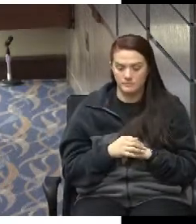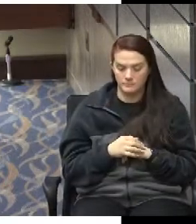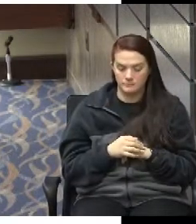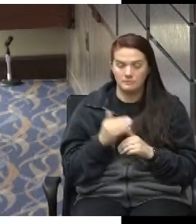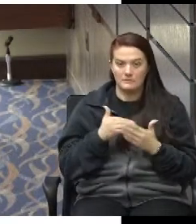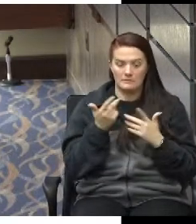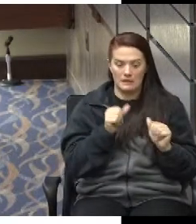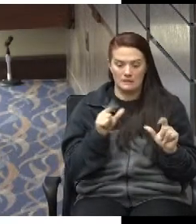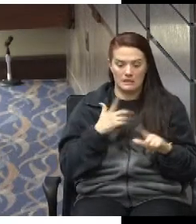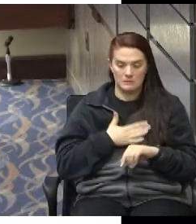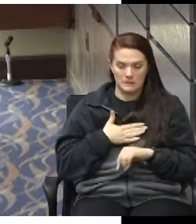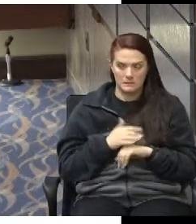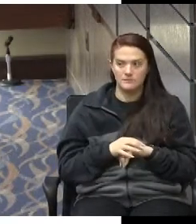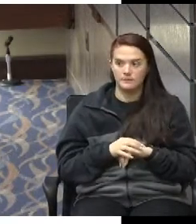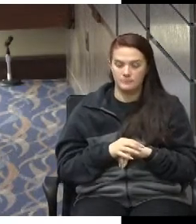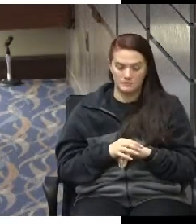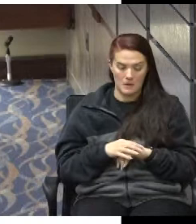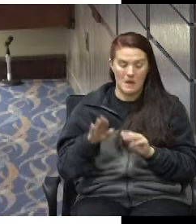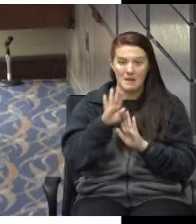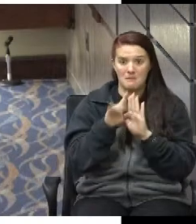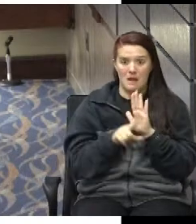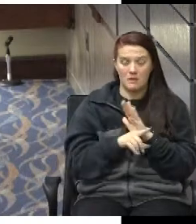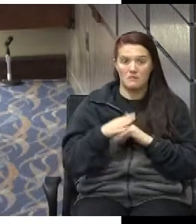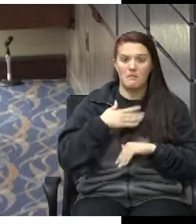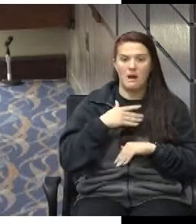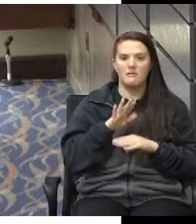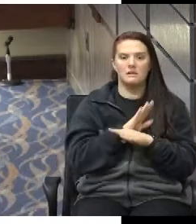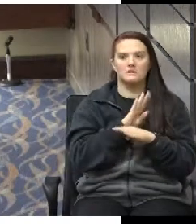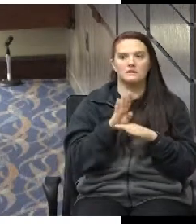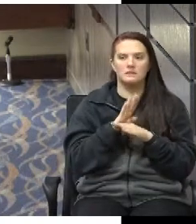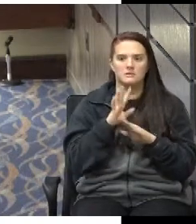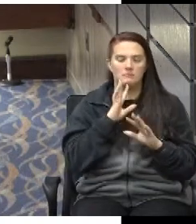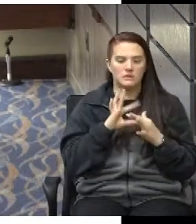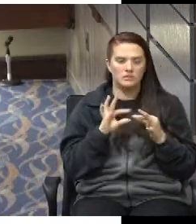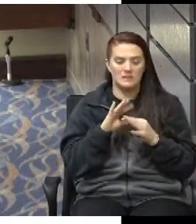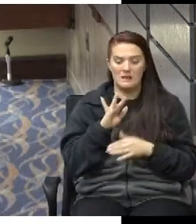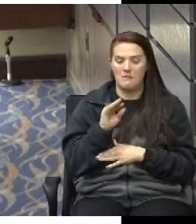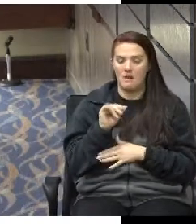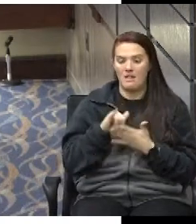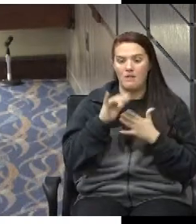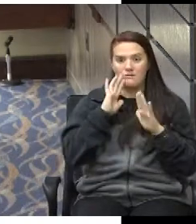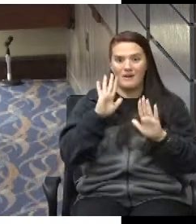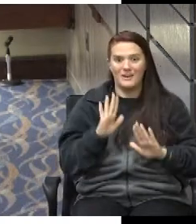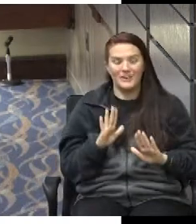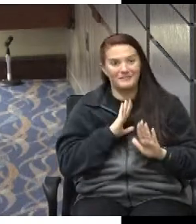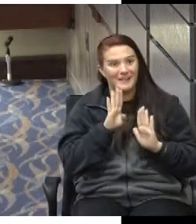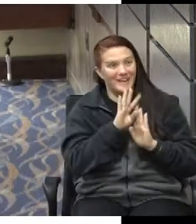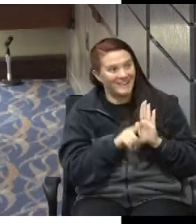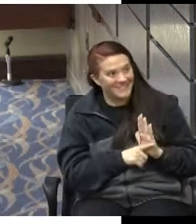Next slide, please. The background of my firm, as was mentioned in my bio, and wasn't that bio wonderful?